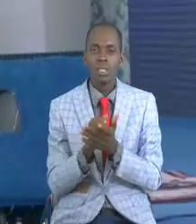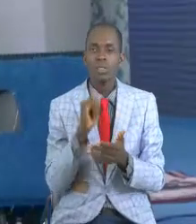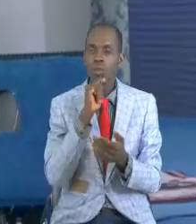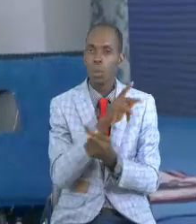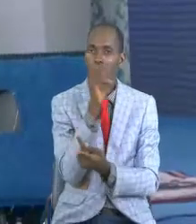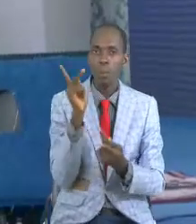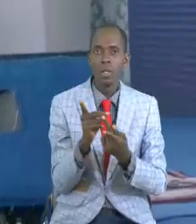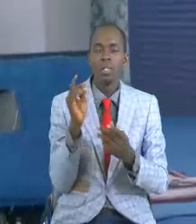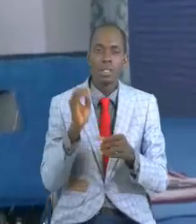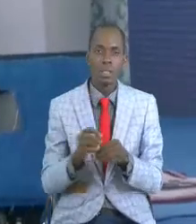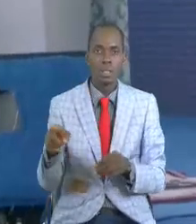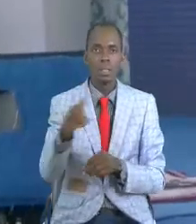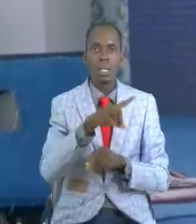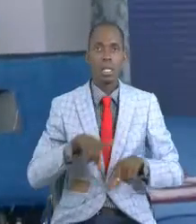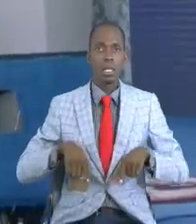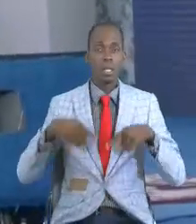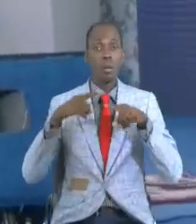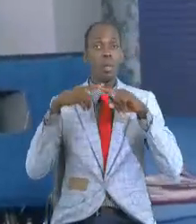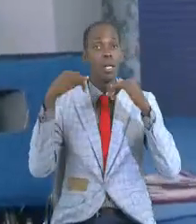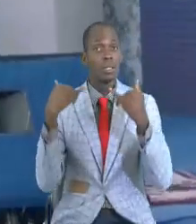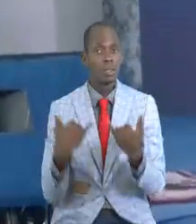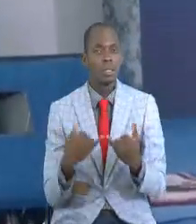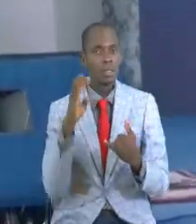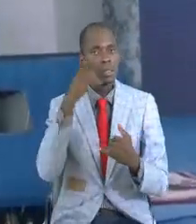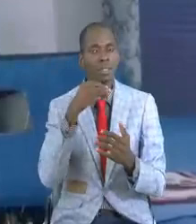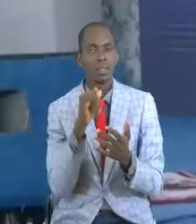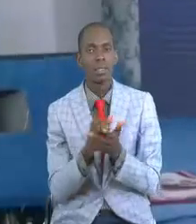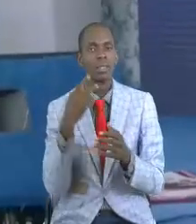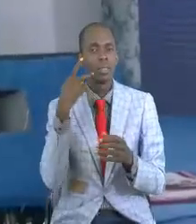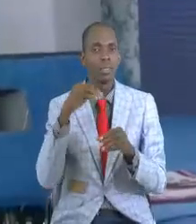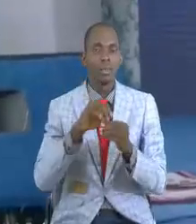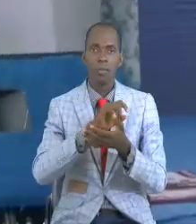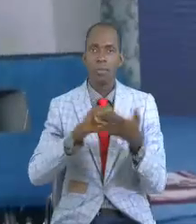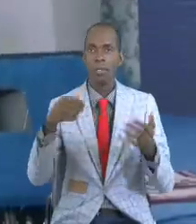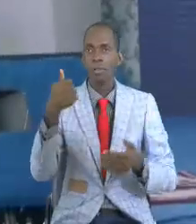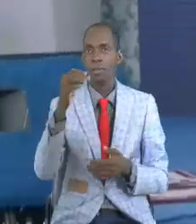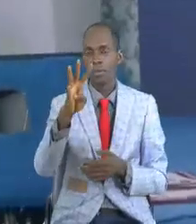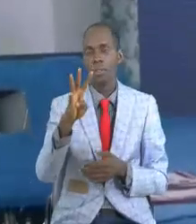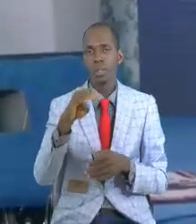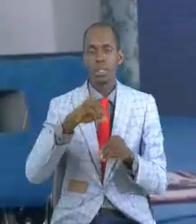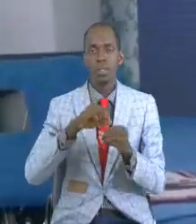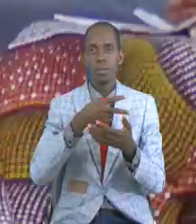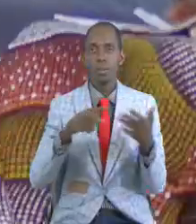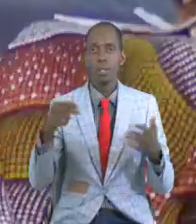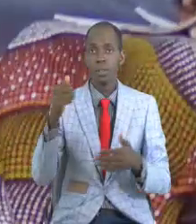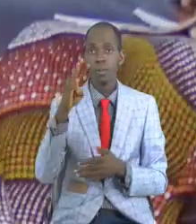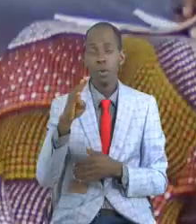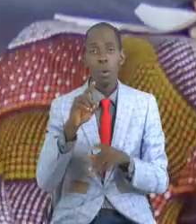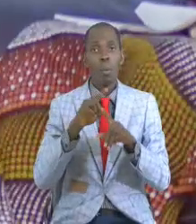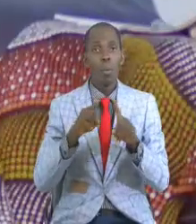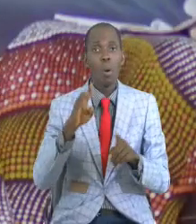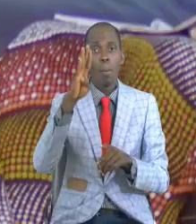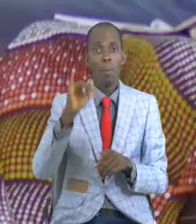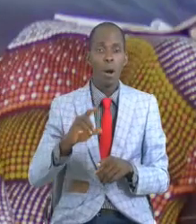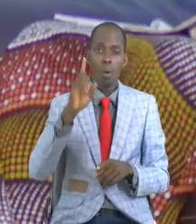in their lives. But now he tells us, look at verse 14 there. In verse 14, he says, for by one